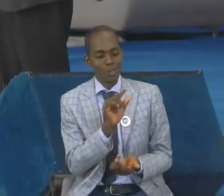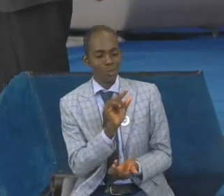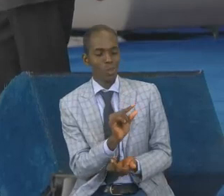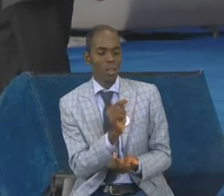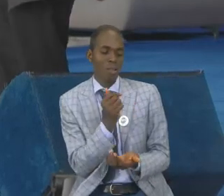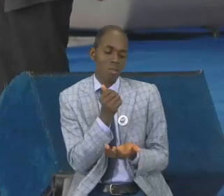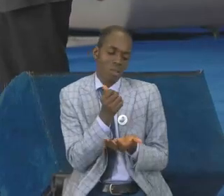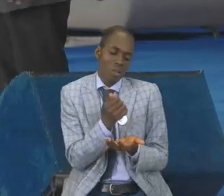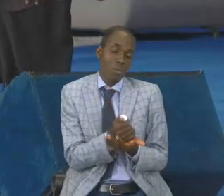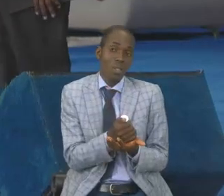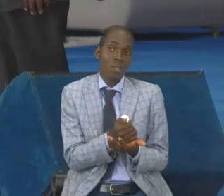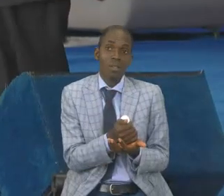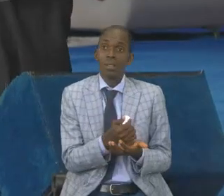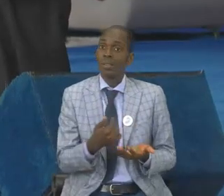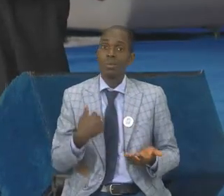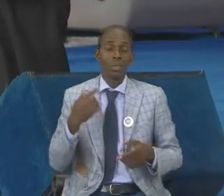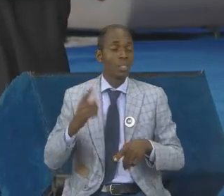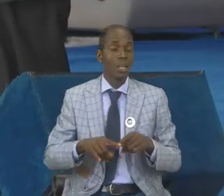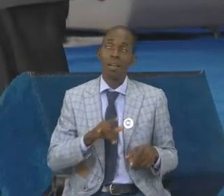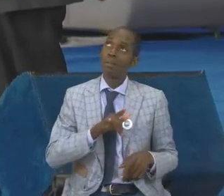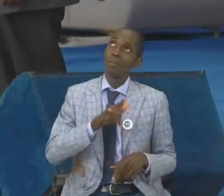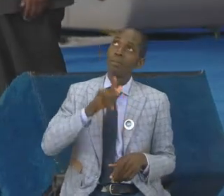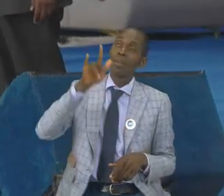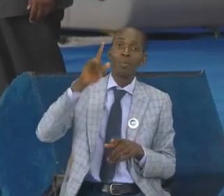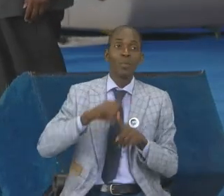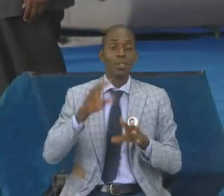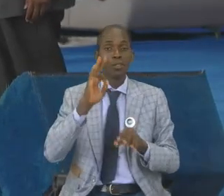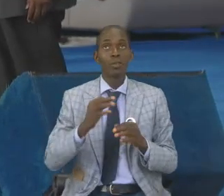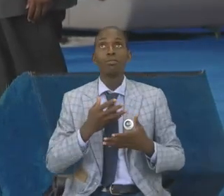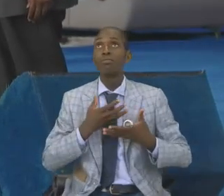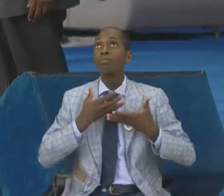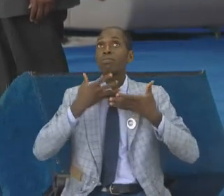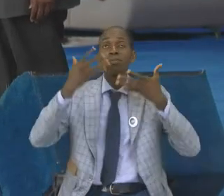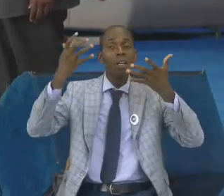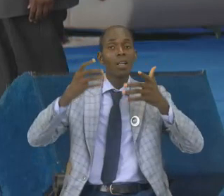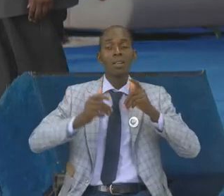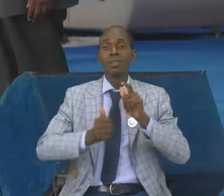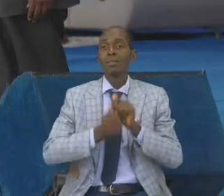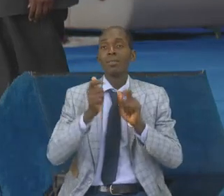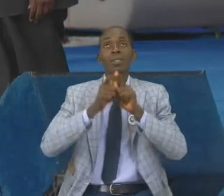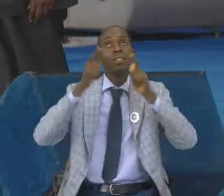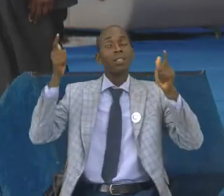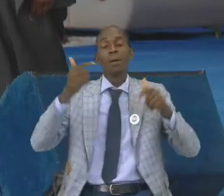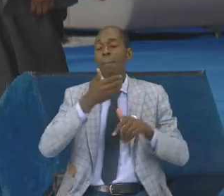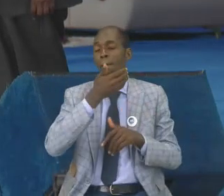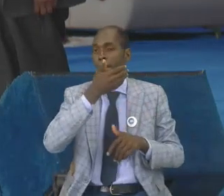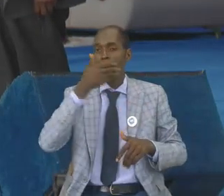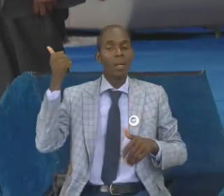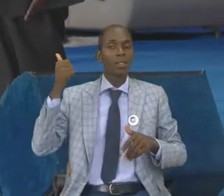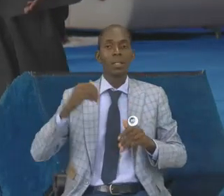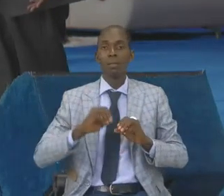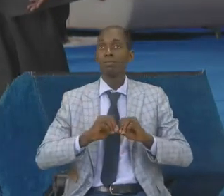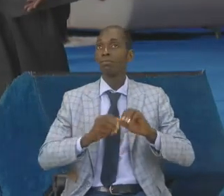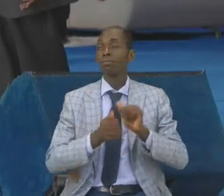amen, we're not going to fly. But if you give me that higher, better, brighter,